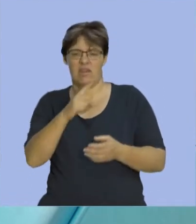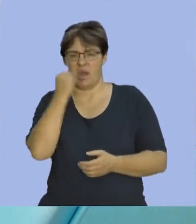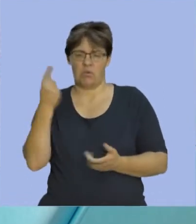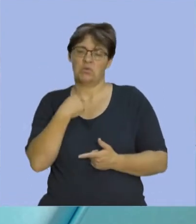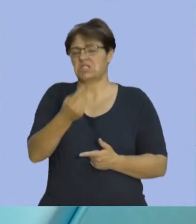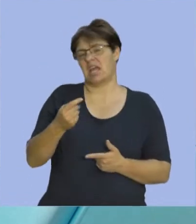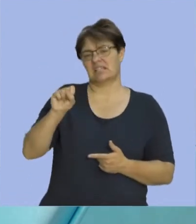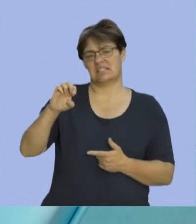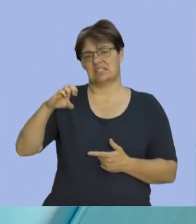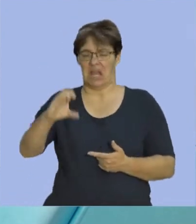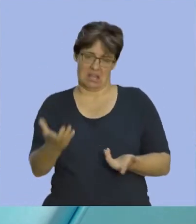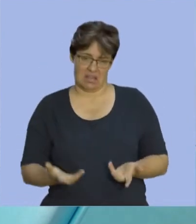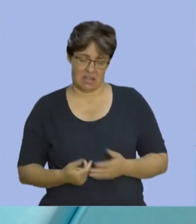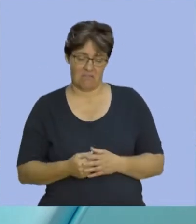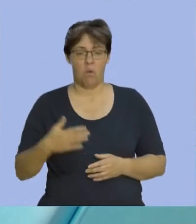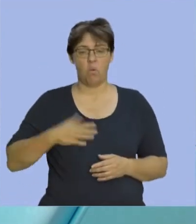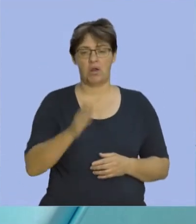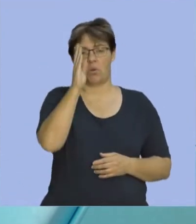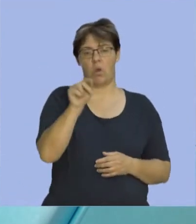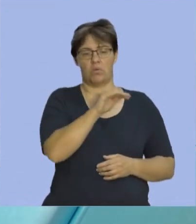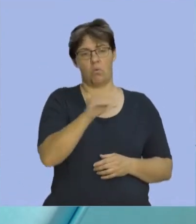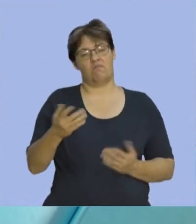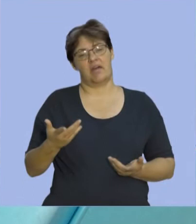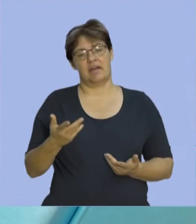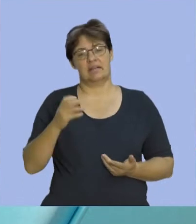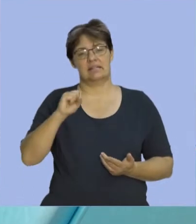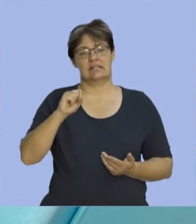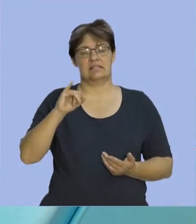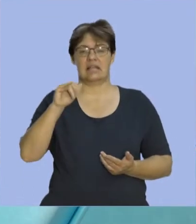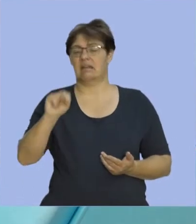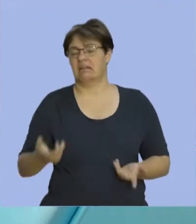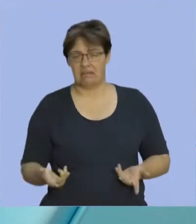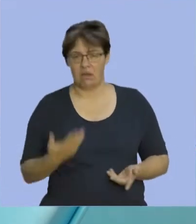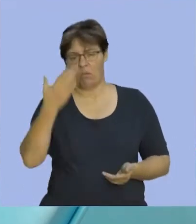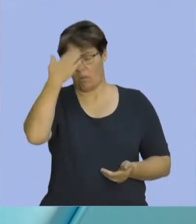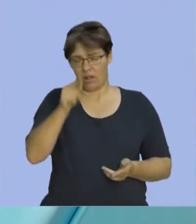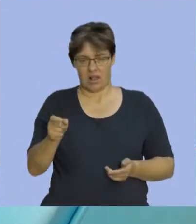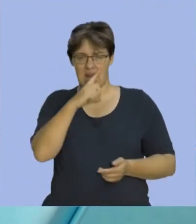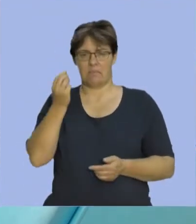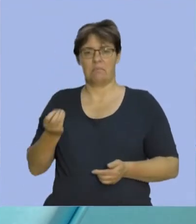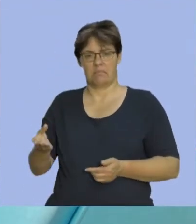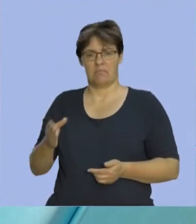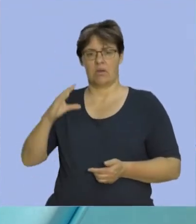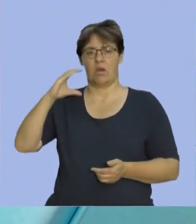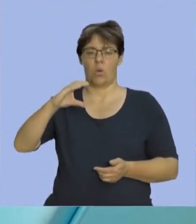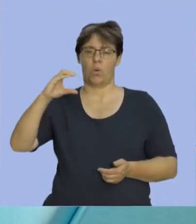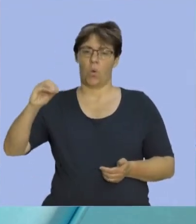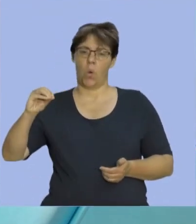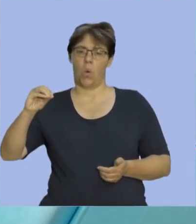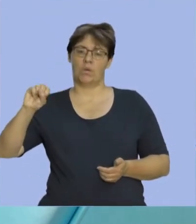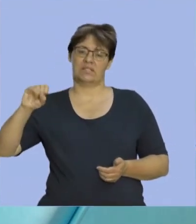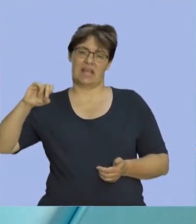and say it's sec. If we want to find 1 over sine, we know we can give it a name and say it's